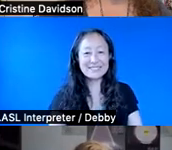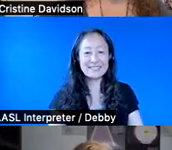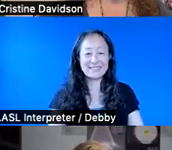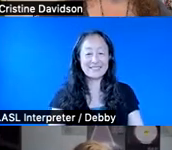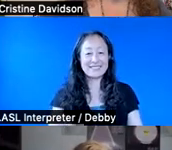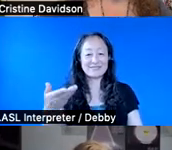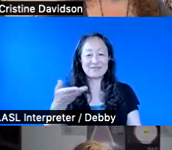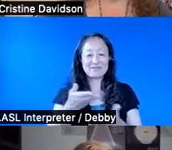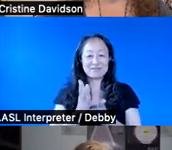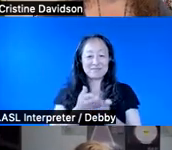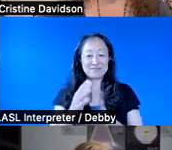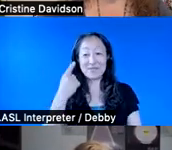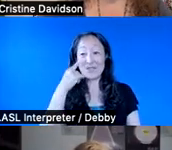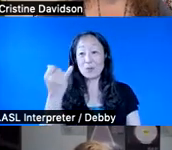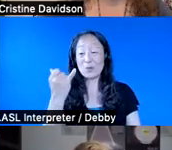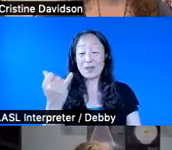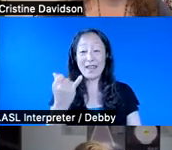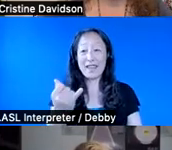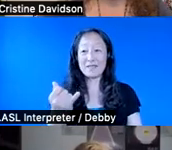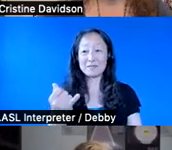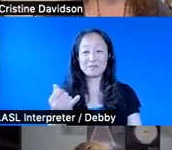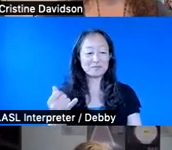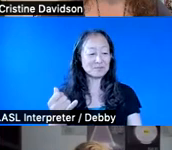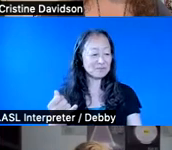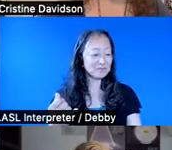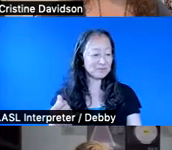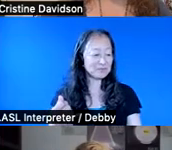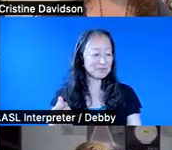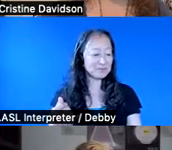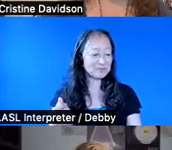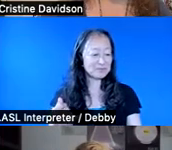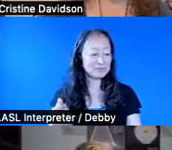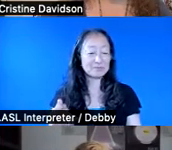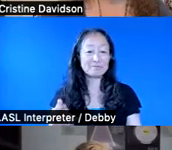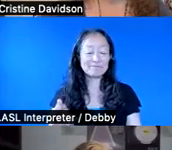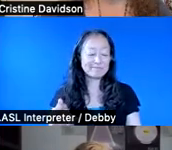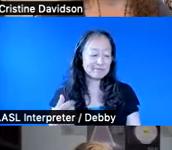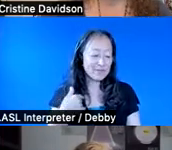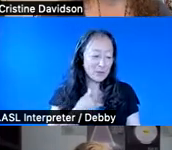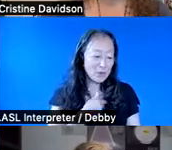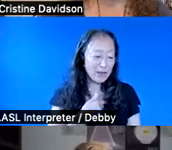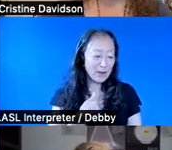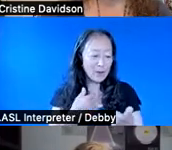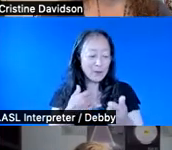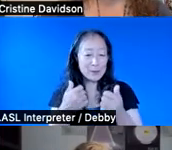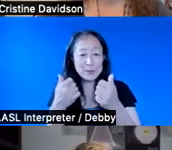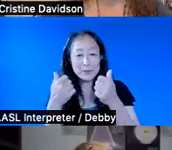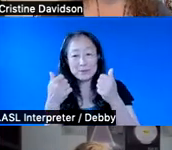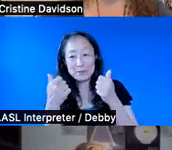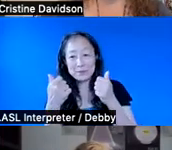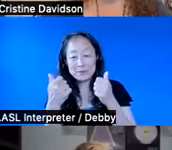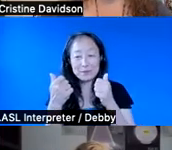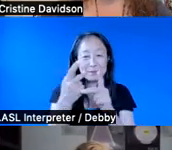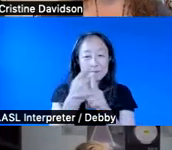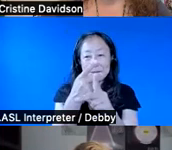So for today, you know, this is all the working out the kinks, the getting to know each other a little bit